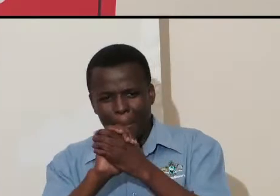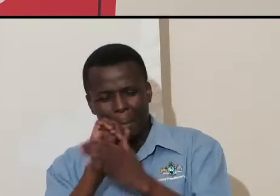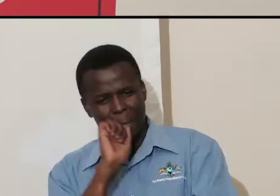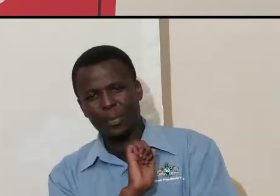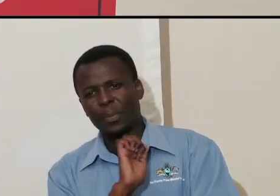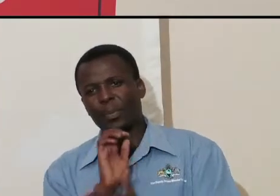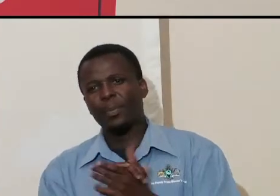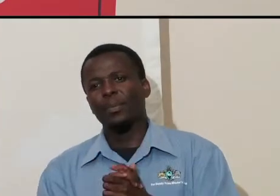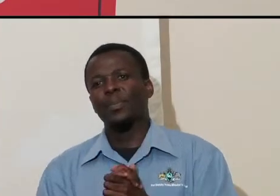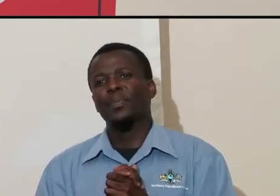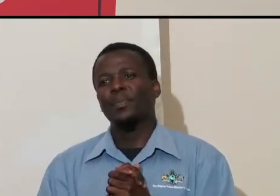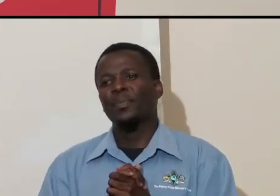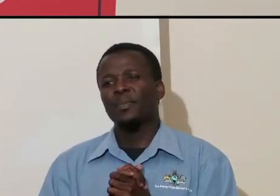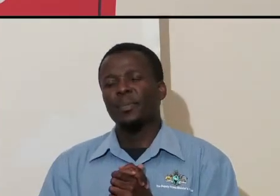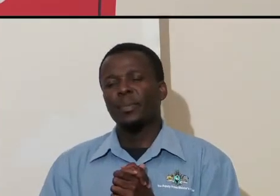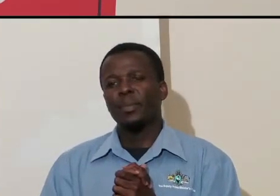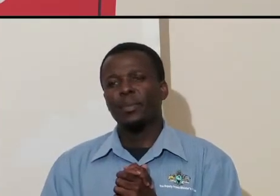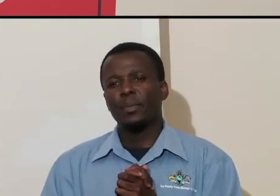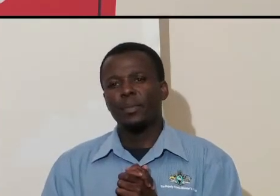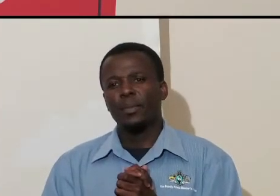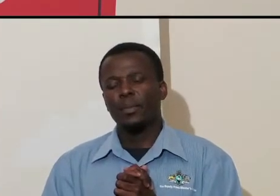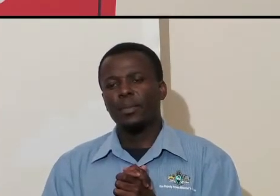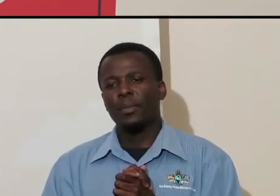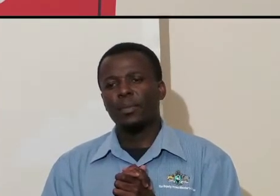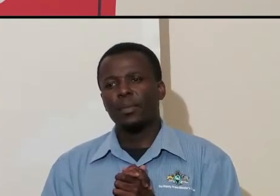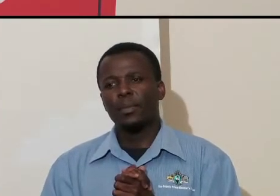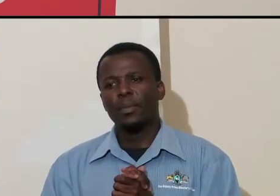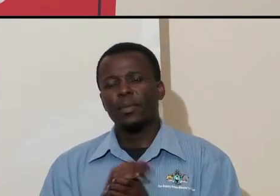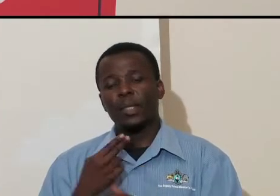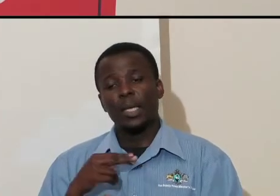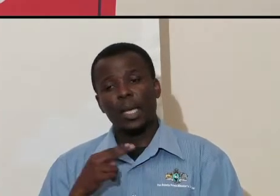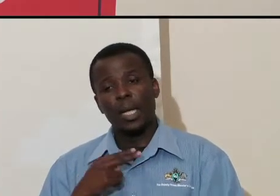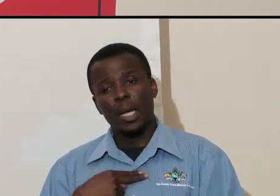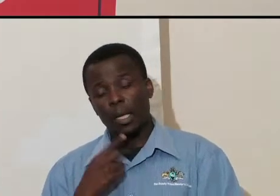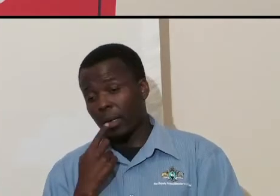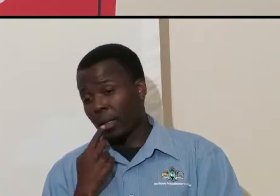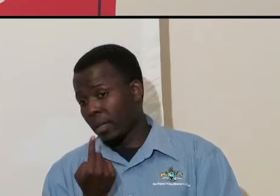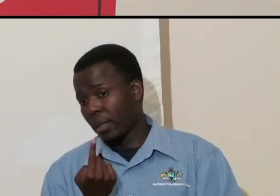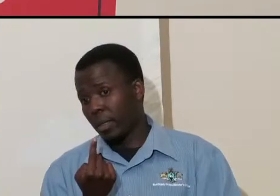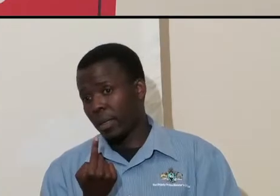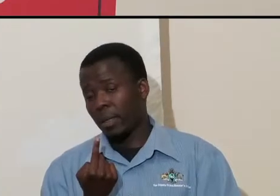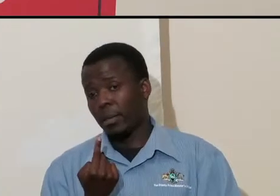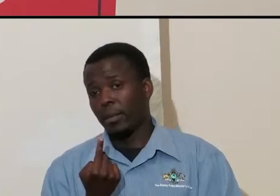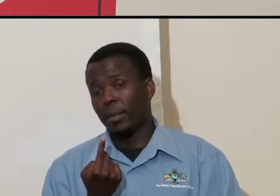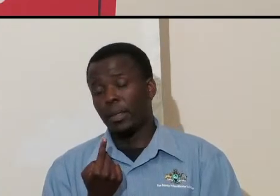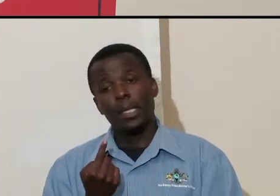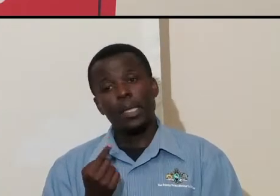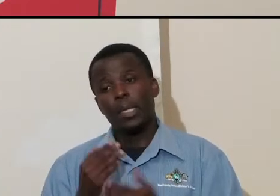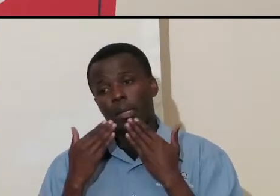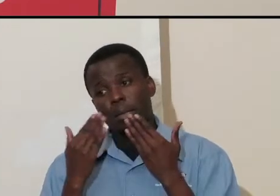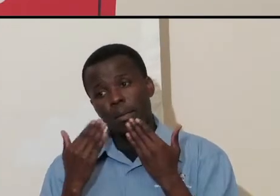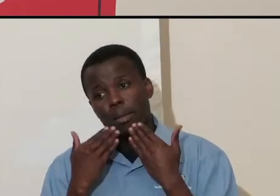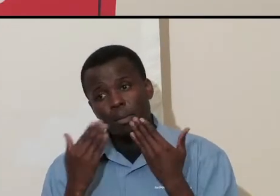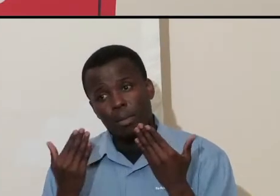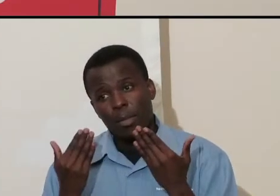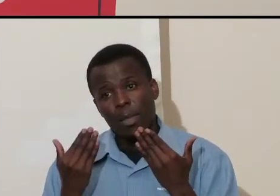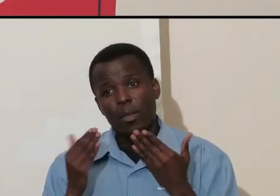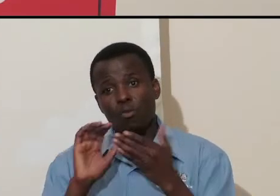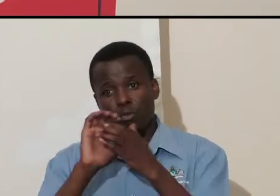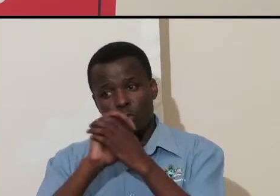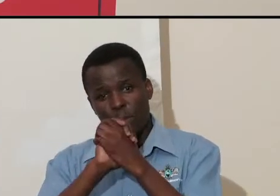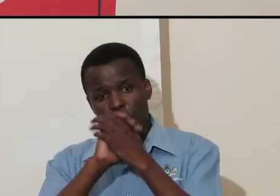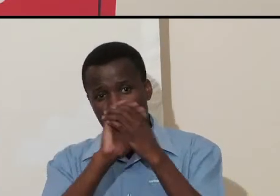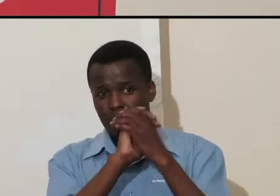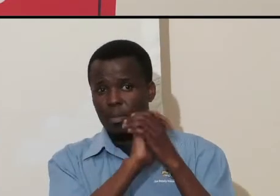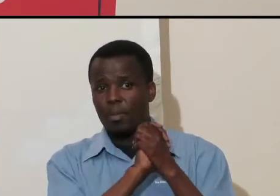So our highest appreciation to our partners.